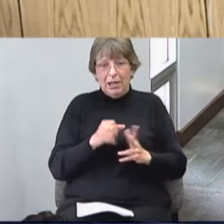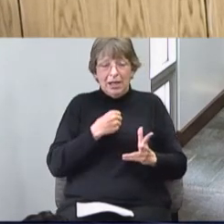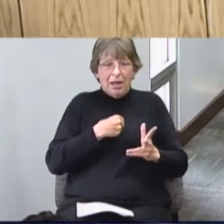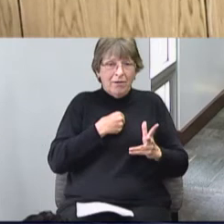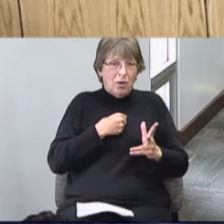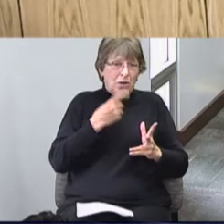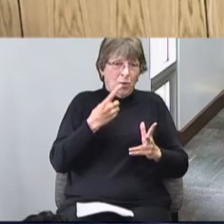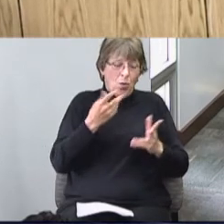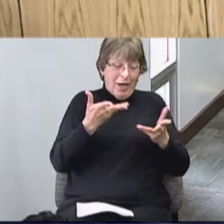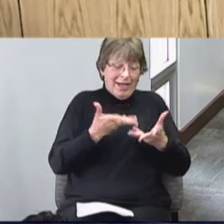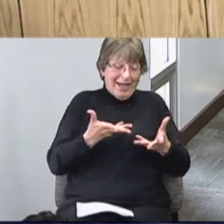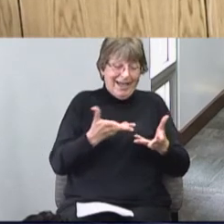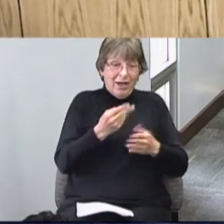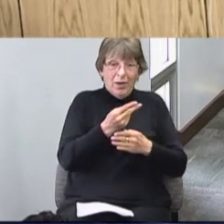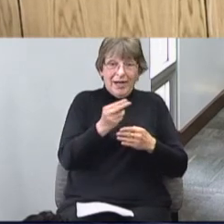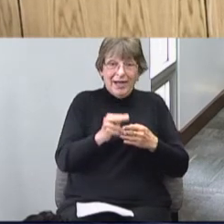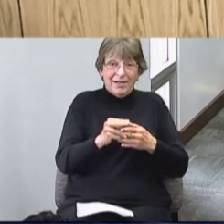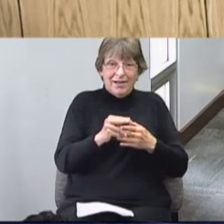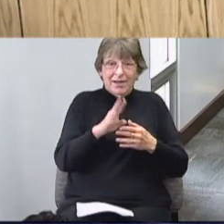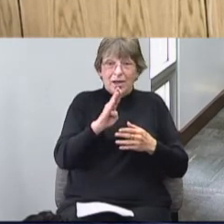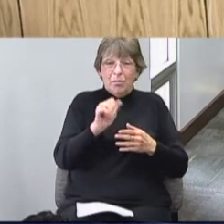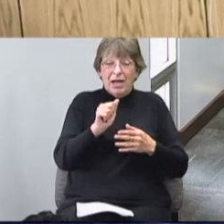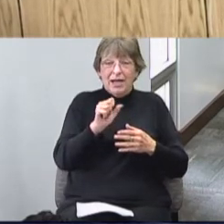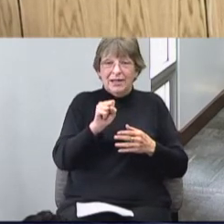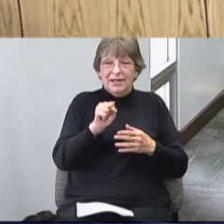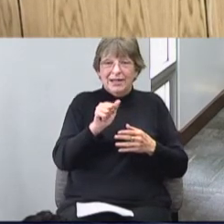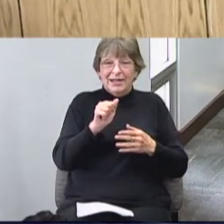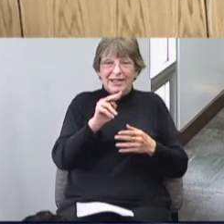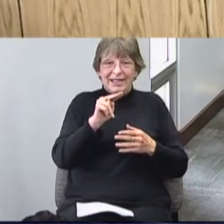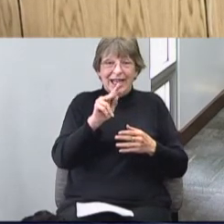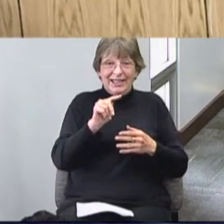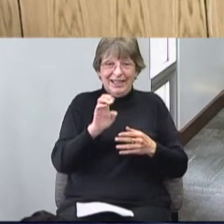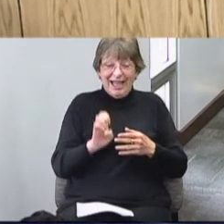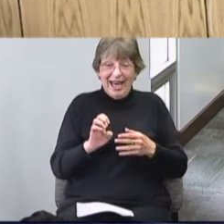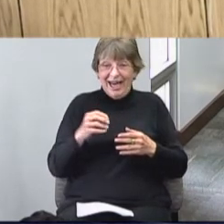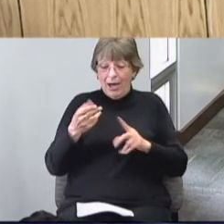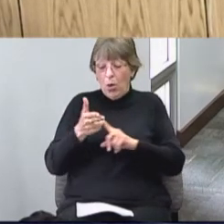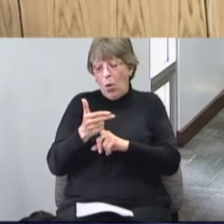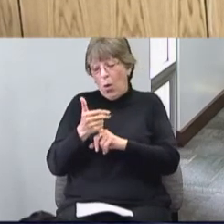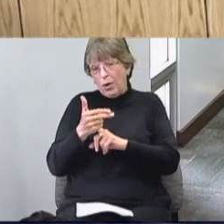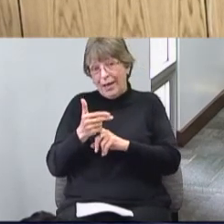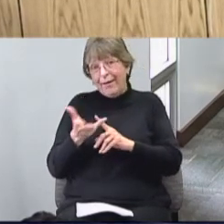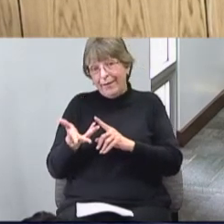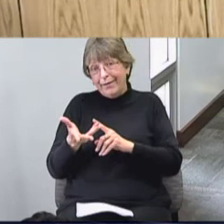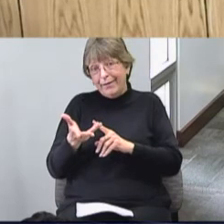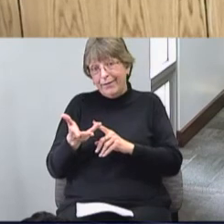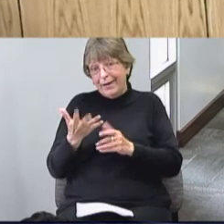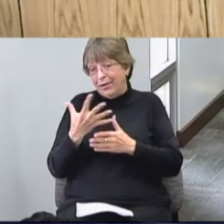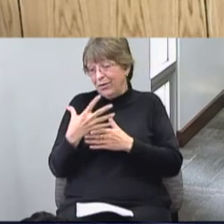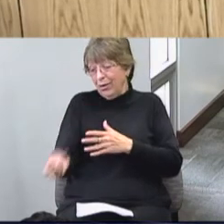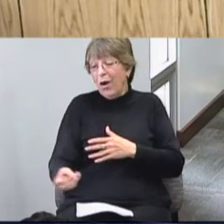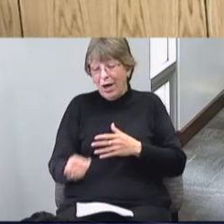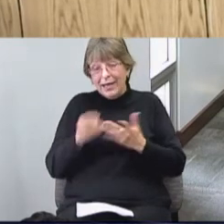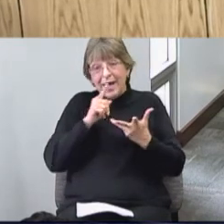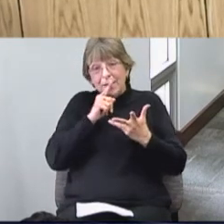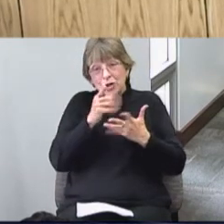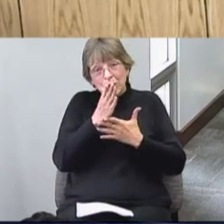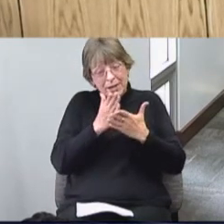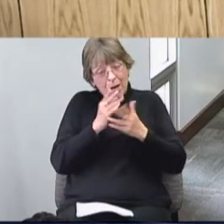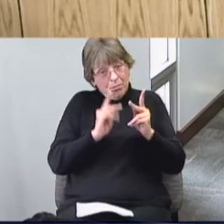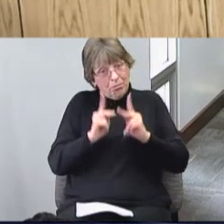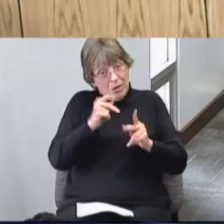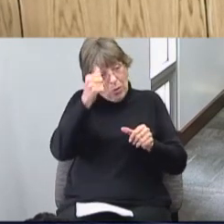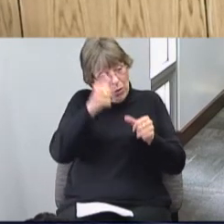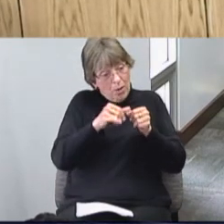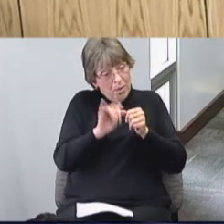I never saw, was the Basante Hotel. I'm sure that Councilmember Stolner requires that. I